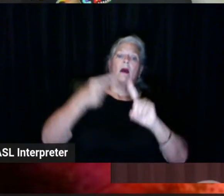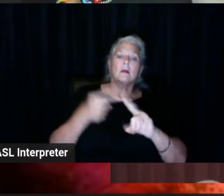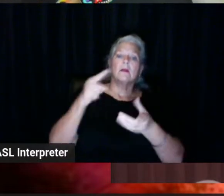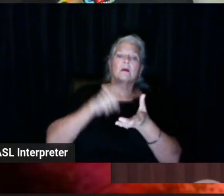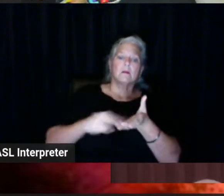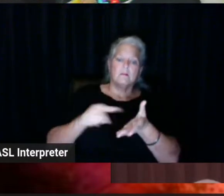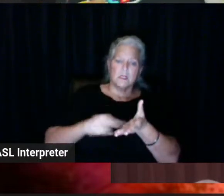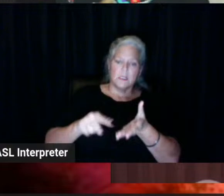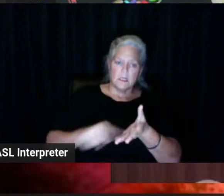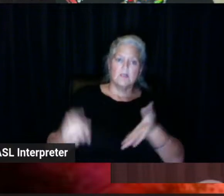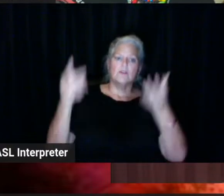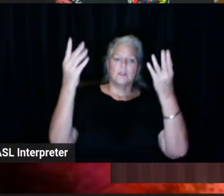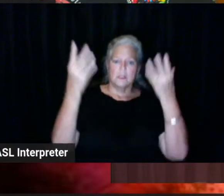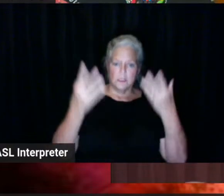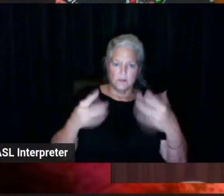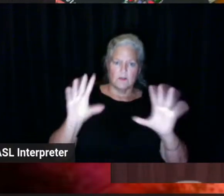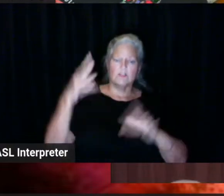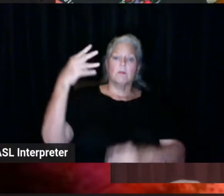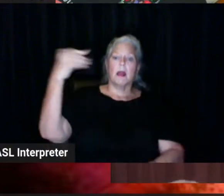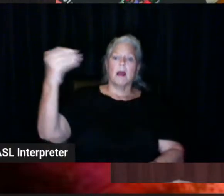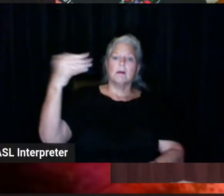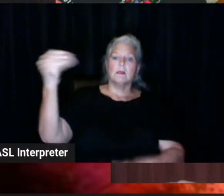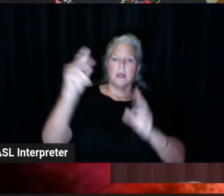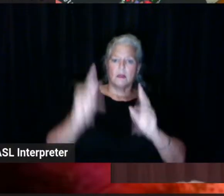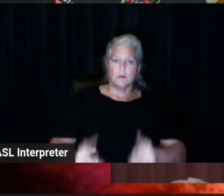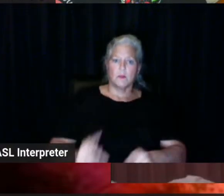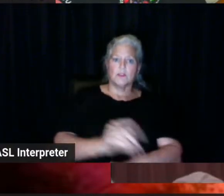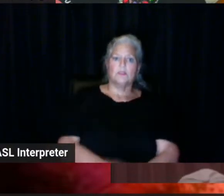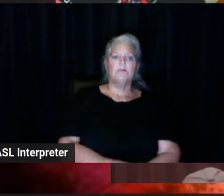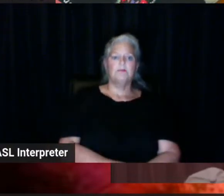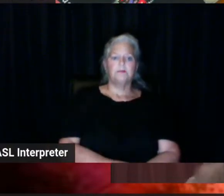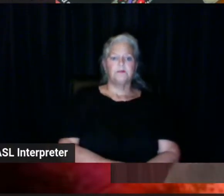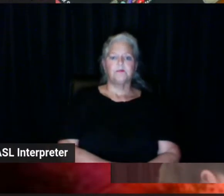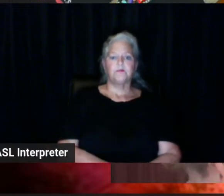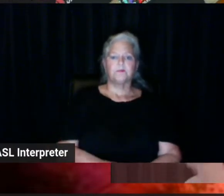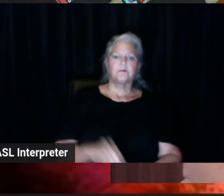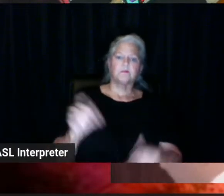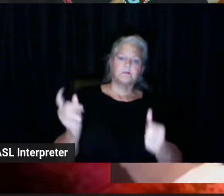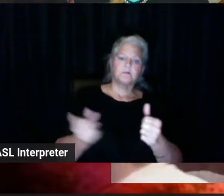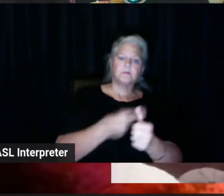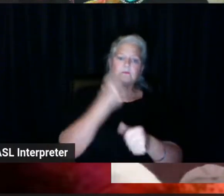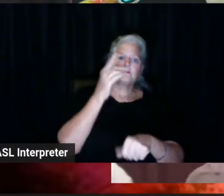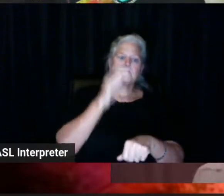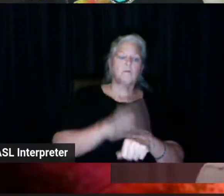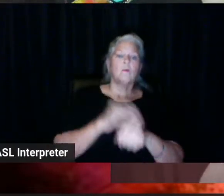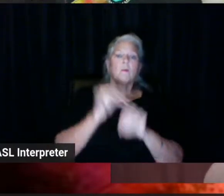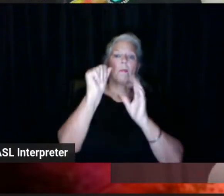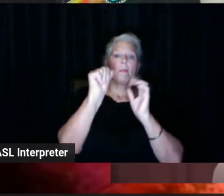All right. All right, first on the agenda for tonight, Mr. Scollins and Mr. Lynch,